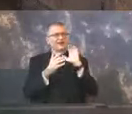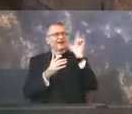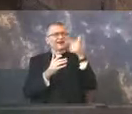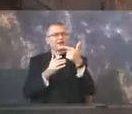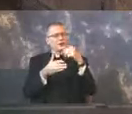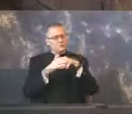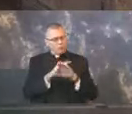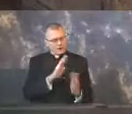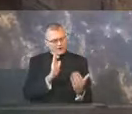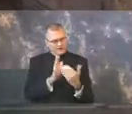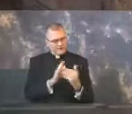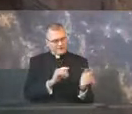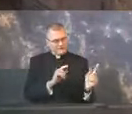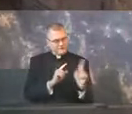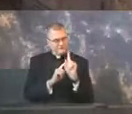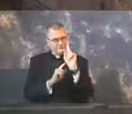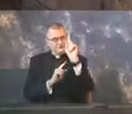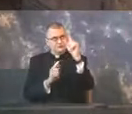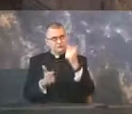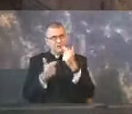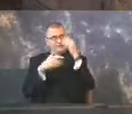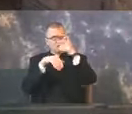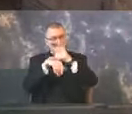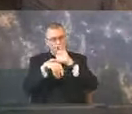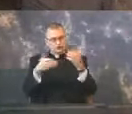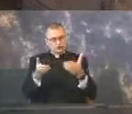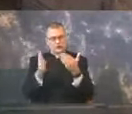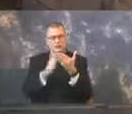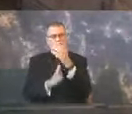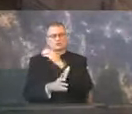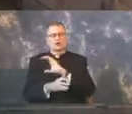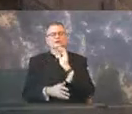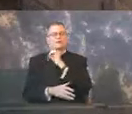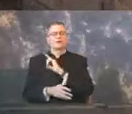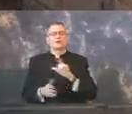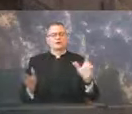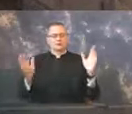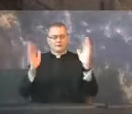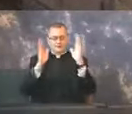again and to live in your church through Christ our Lord.